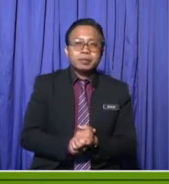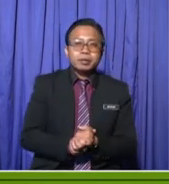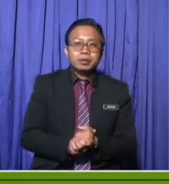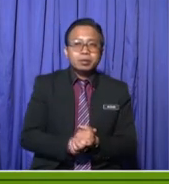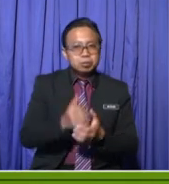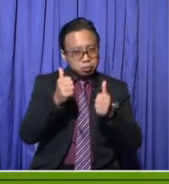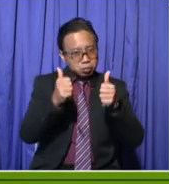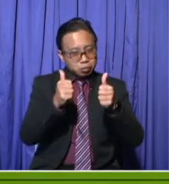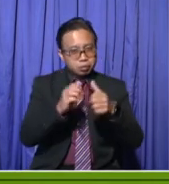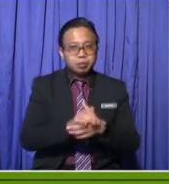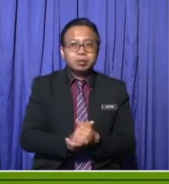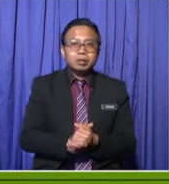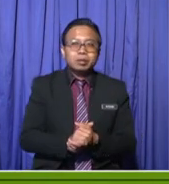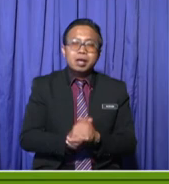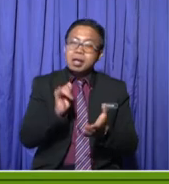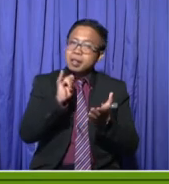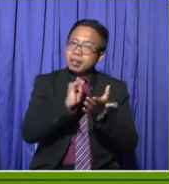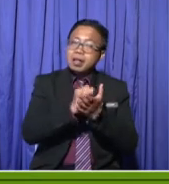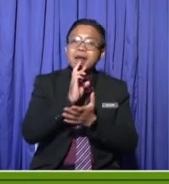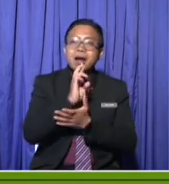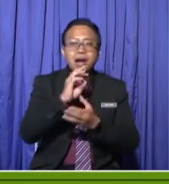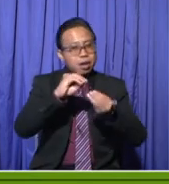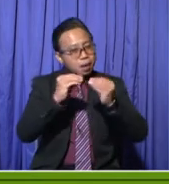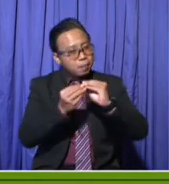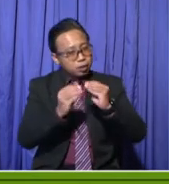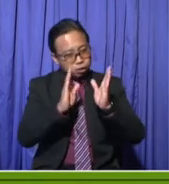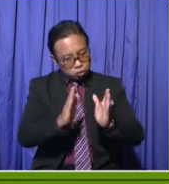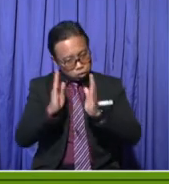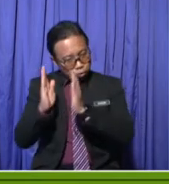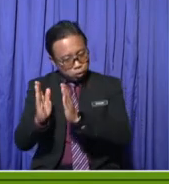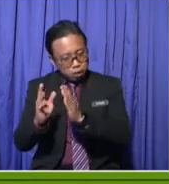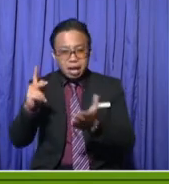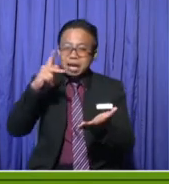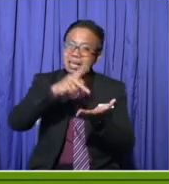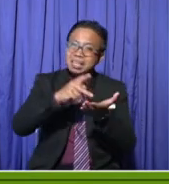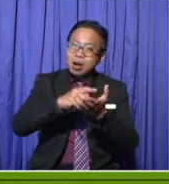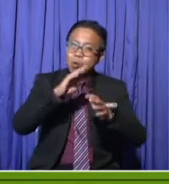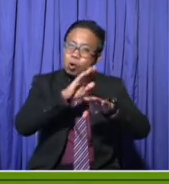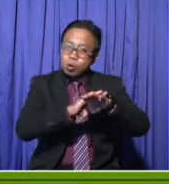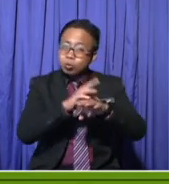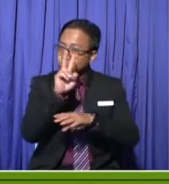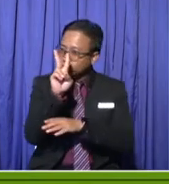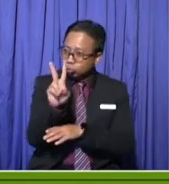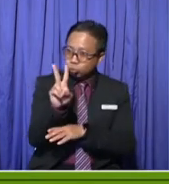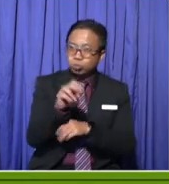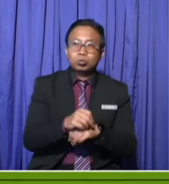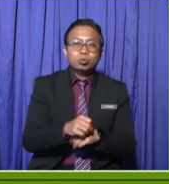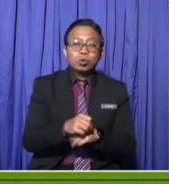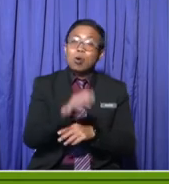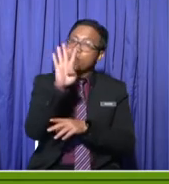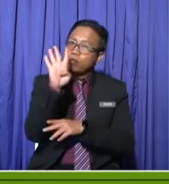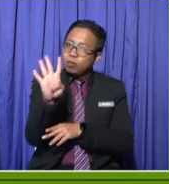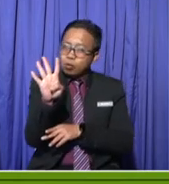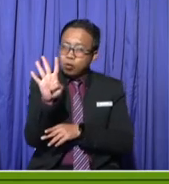Superb! There are number sequence which is count on in 2s,